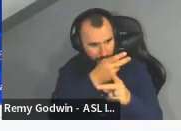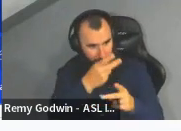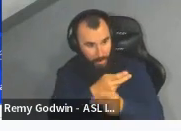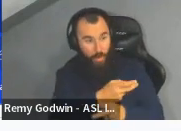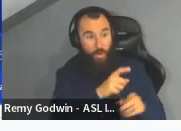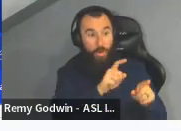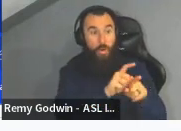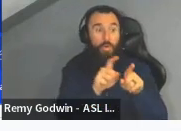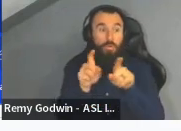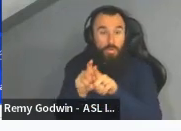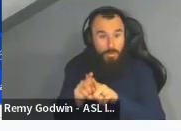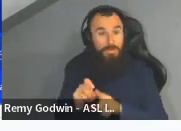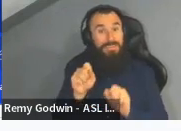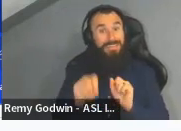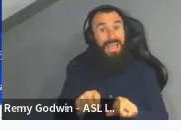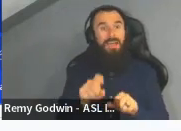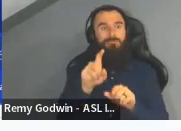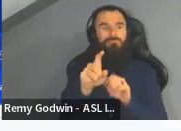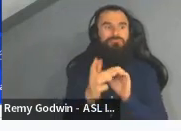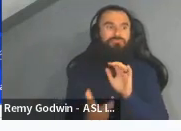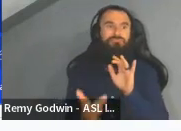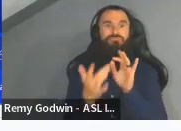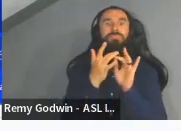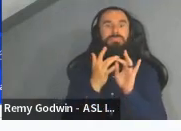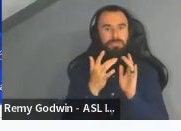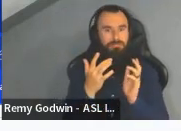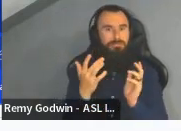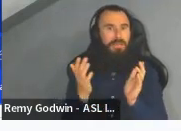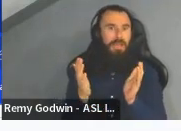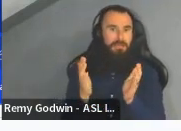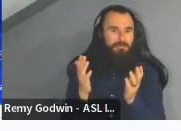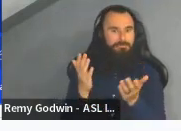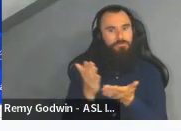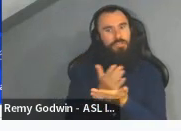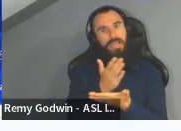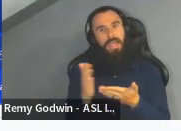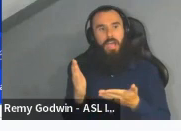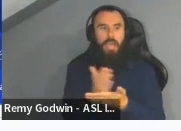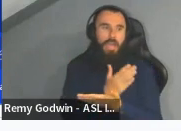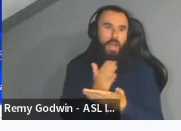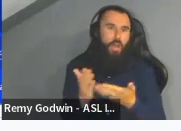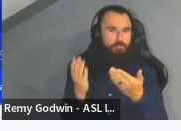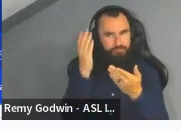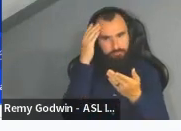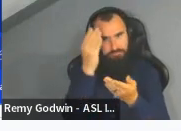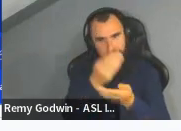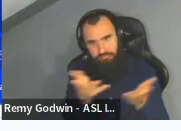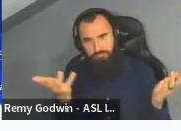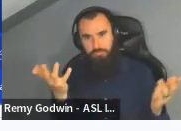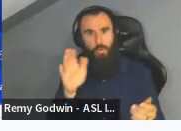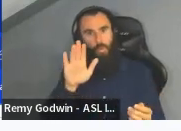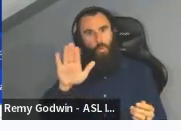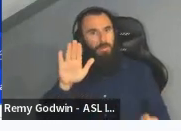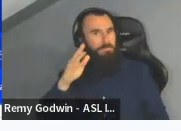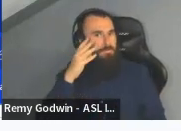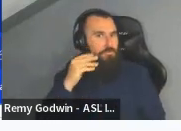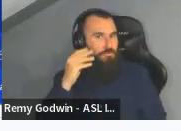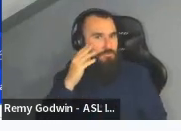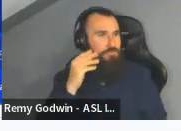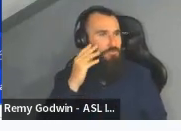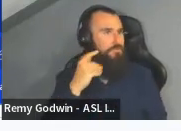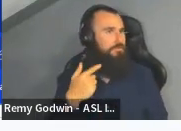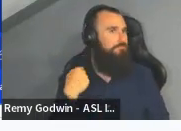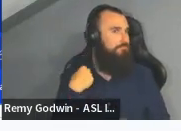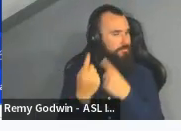us to kind of ask what, share what you're experiencing if you'd like. But the